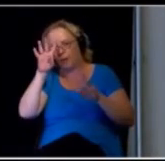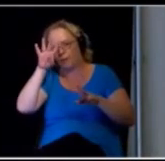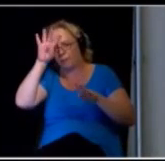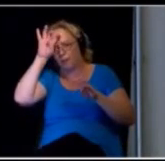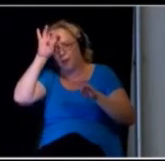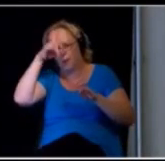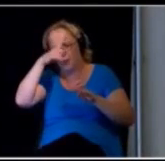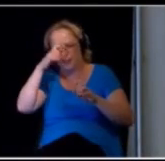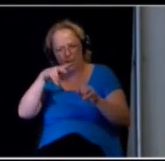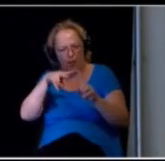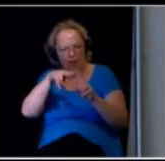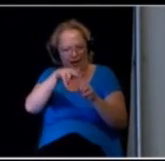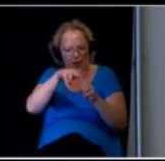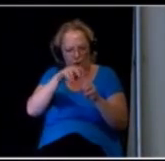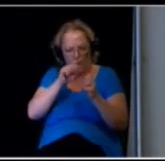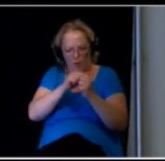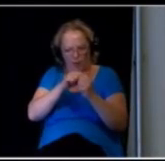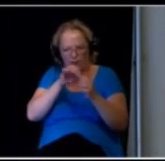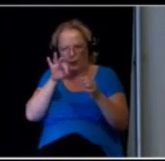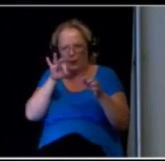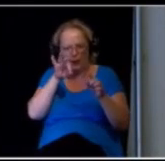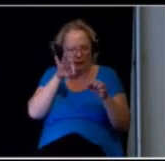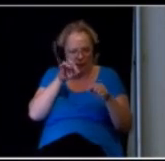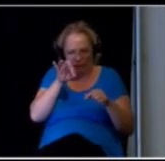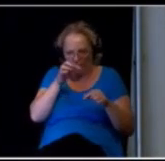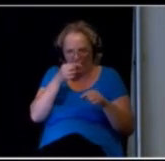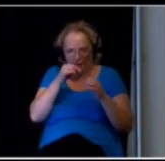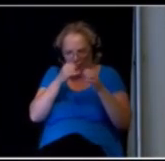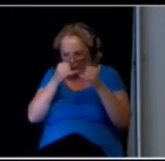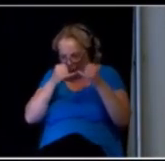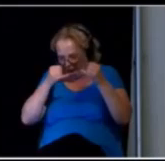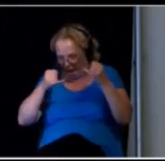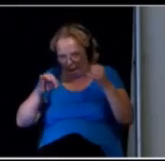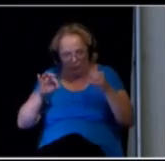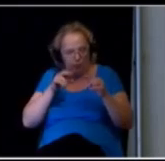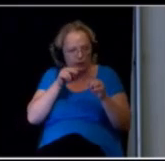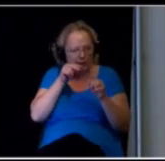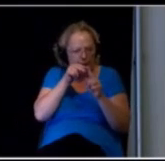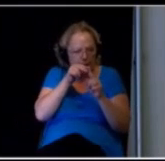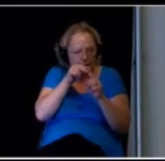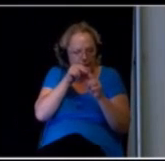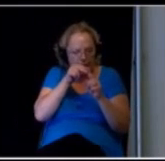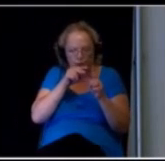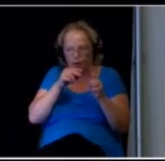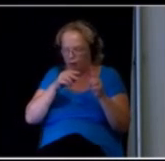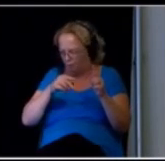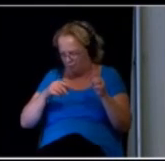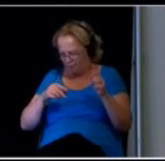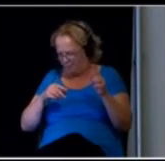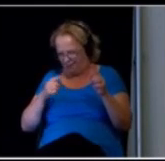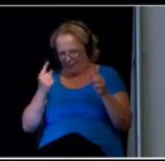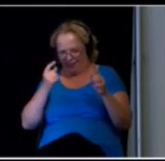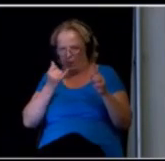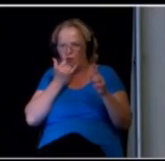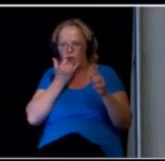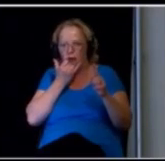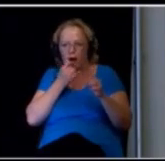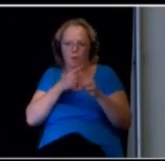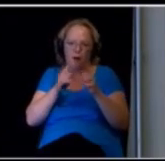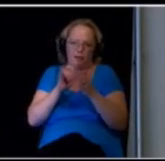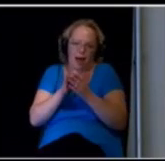plugging in a supercharger with this tiny cord, and they thought something was wrong. But that's actually just our next generation